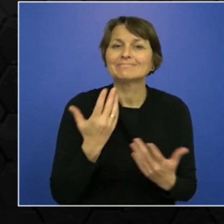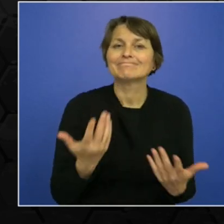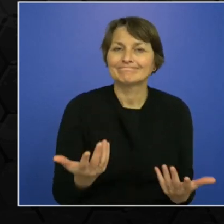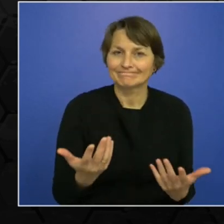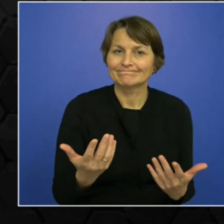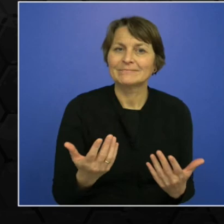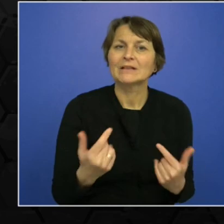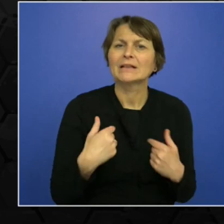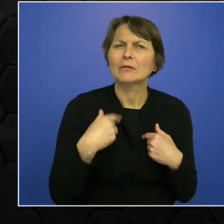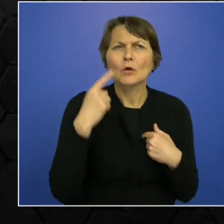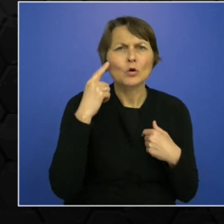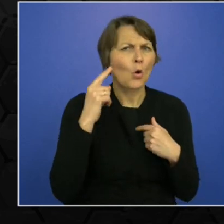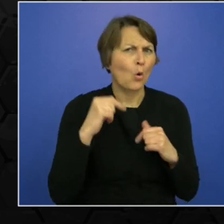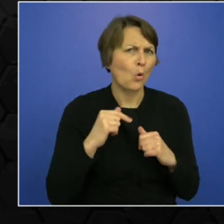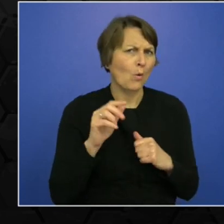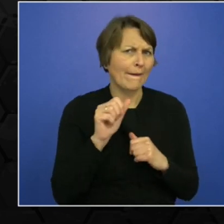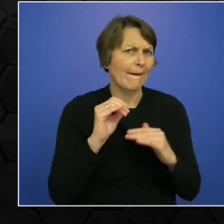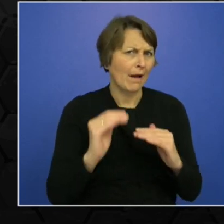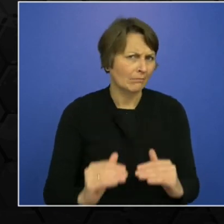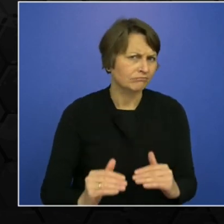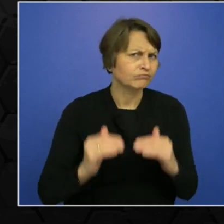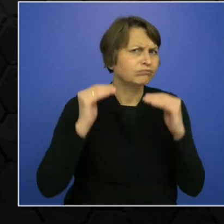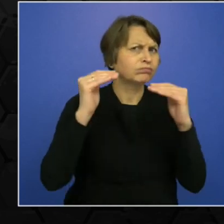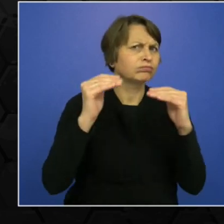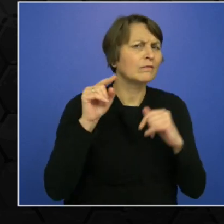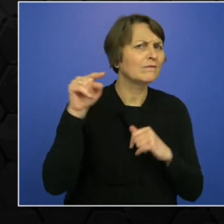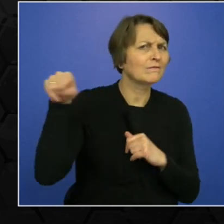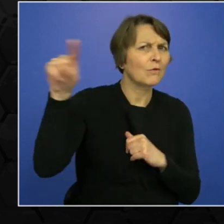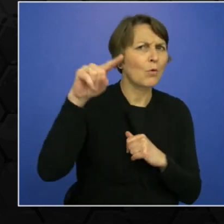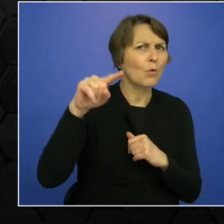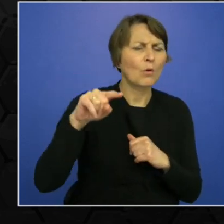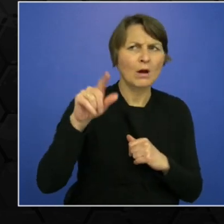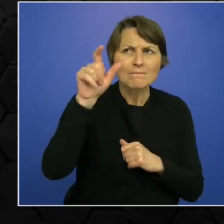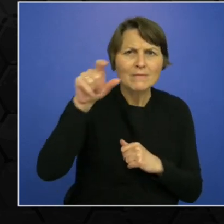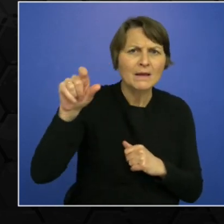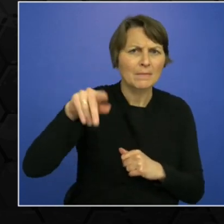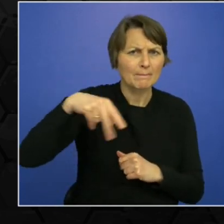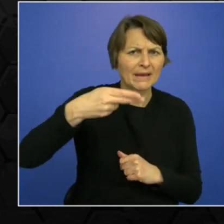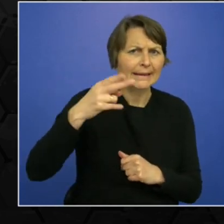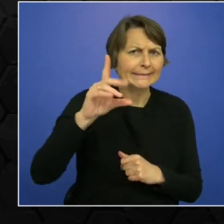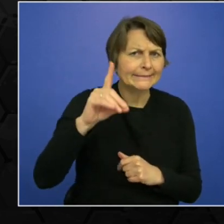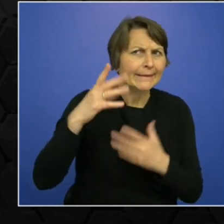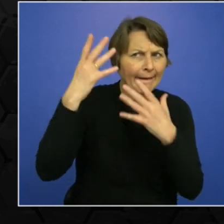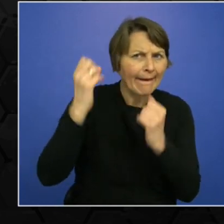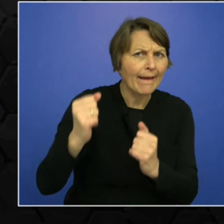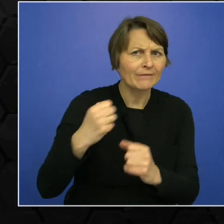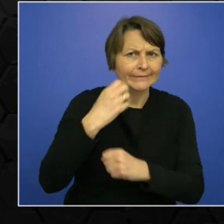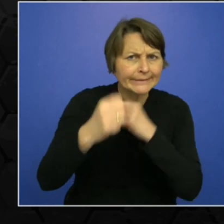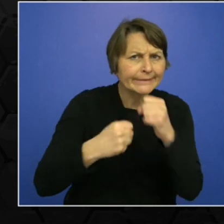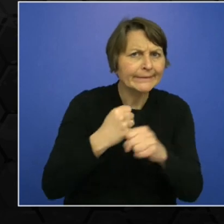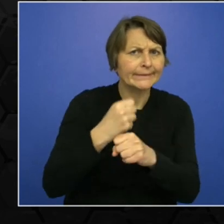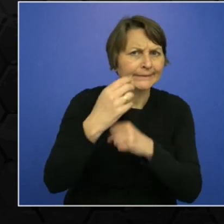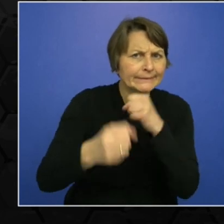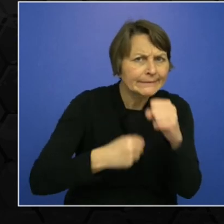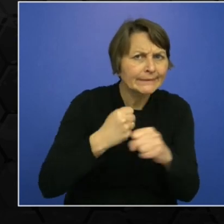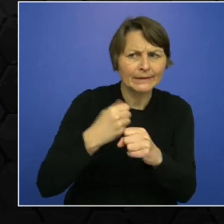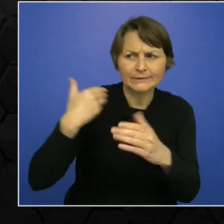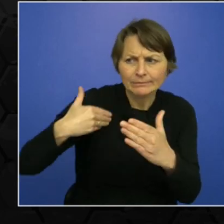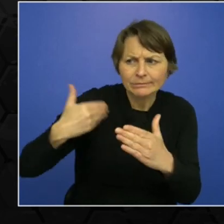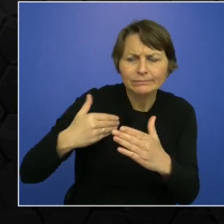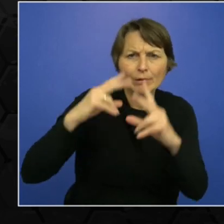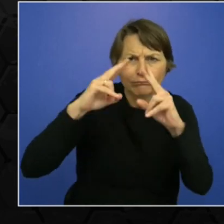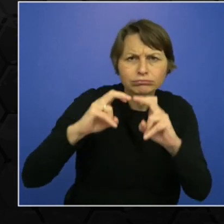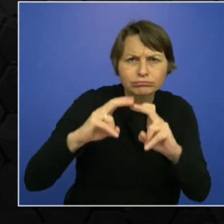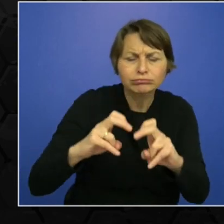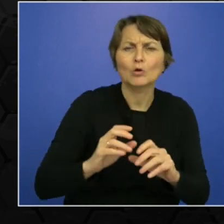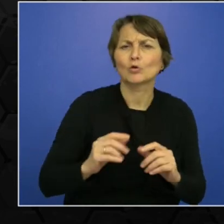advanced data scientists who have PhDs and loads of years of experience. But it is possible.